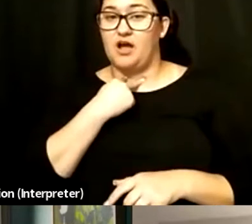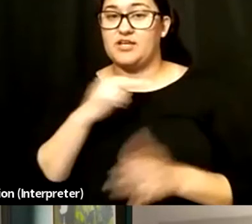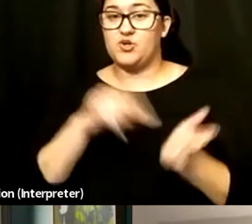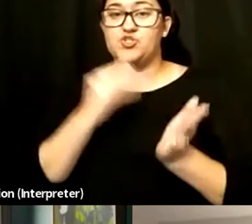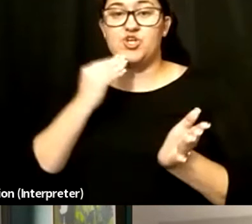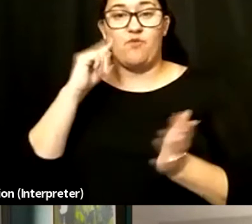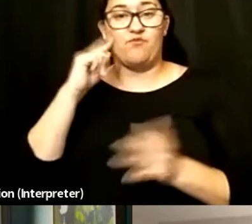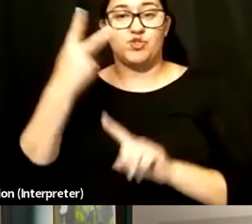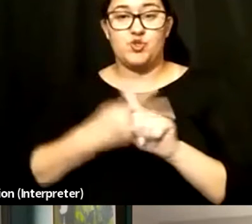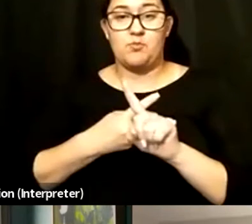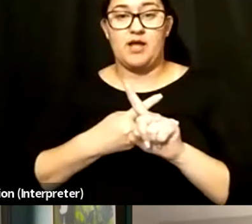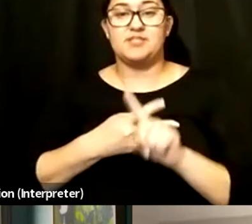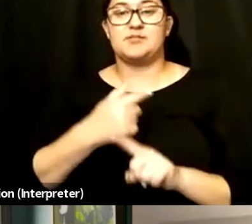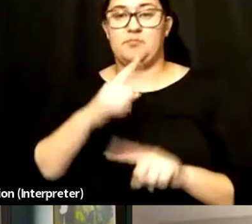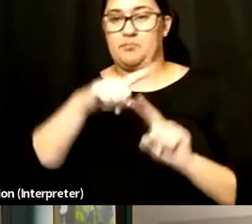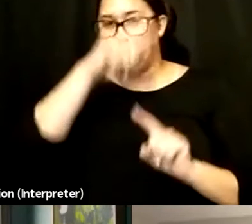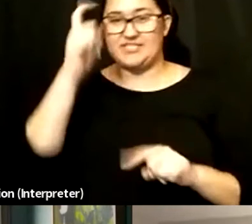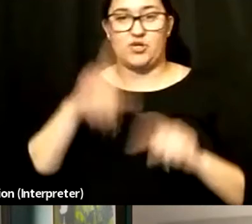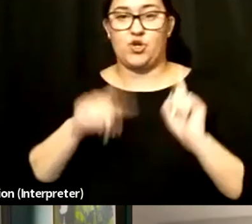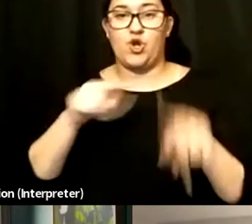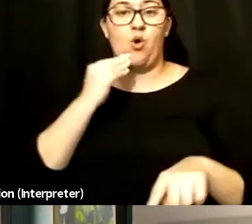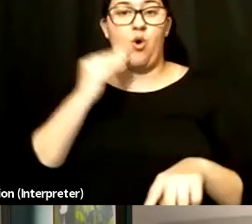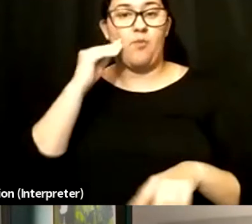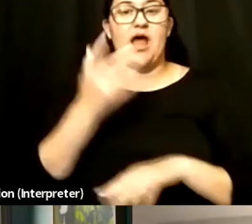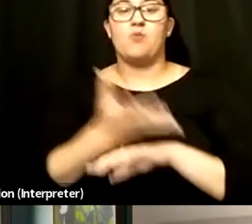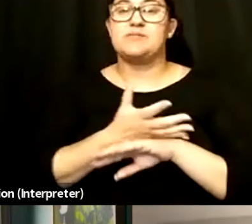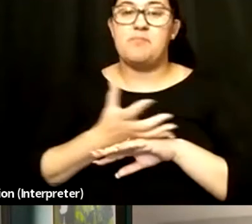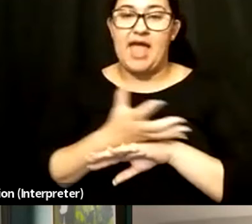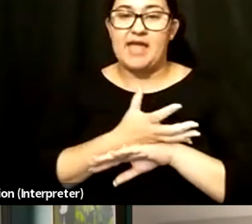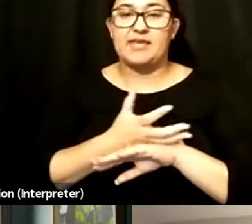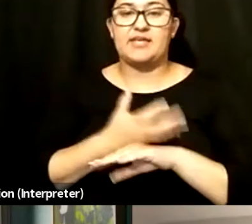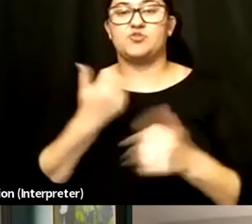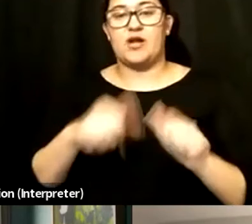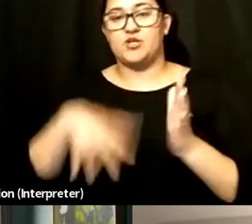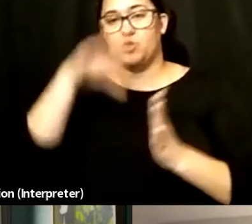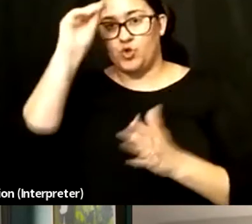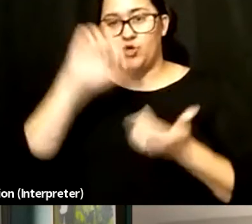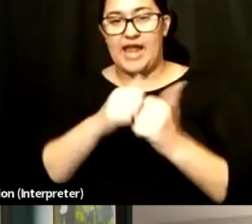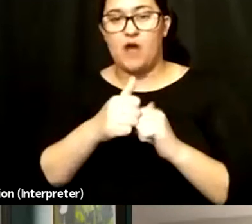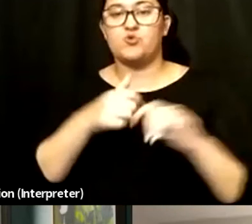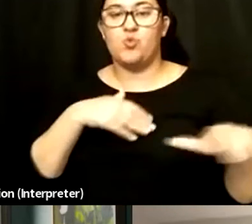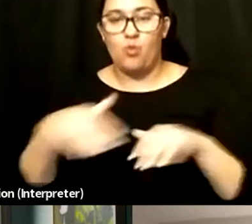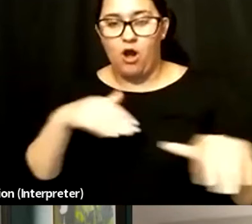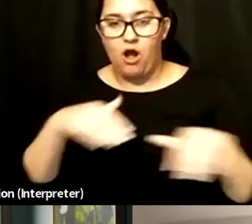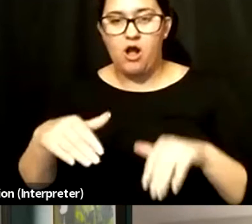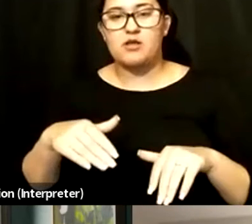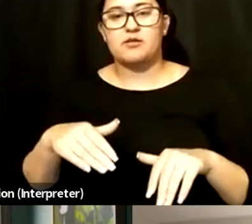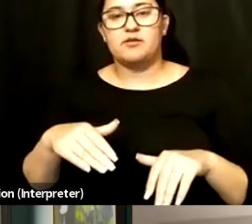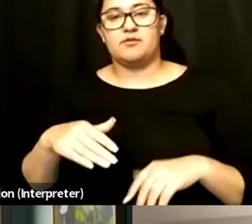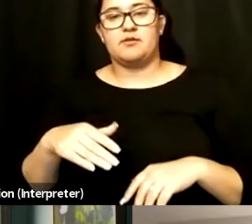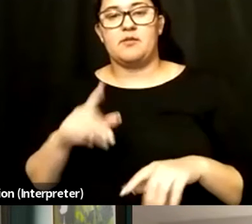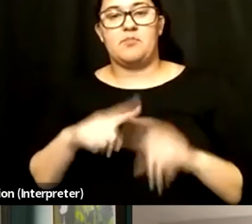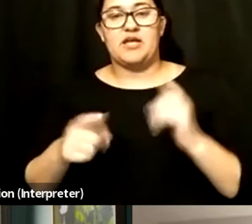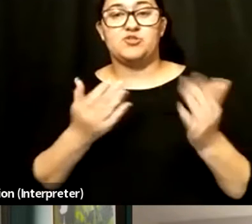was literally begging to like try to like learn how to walk and like re-walk, and services were